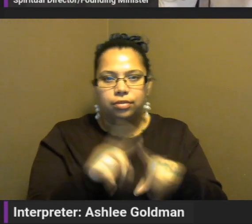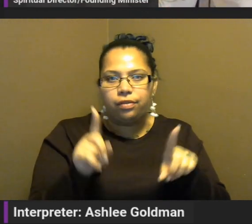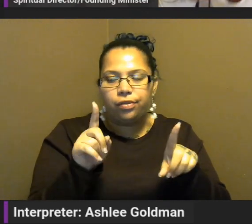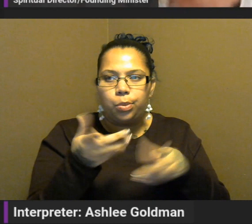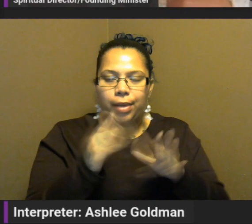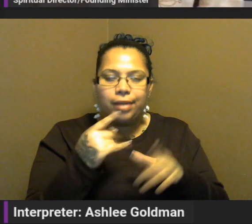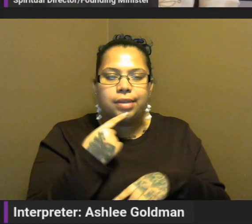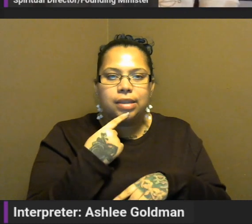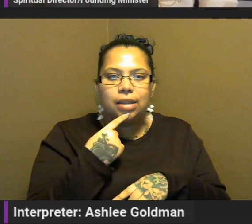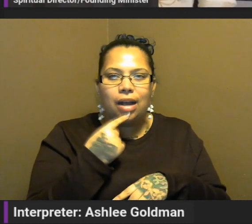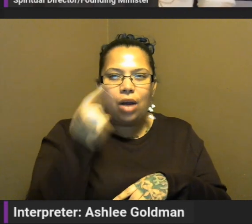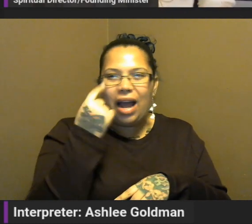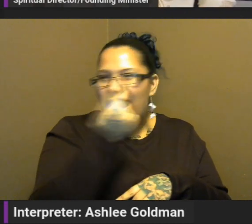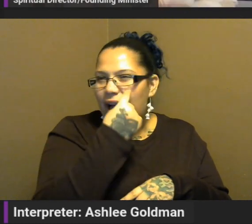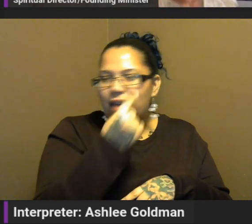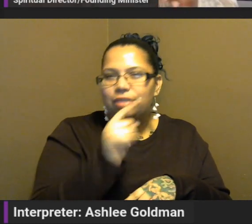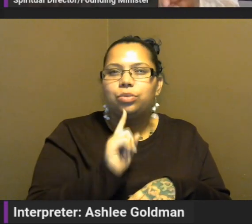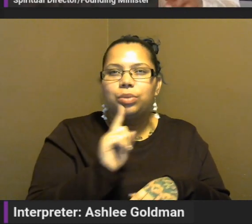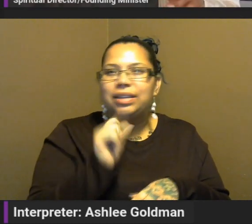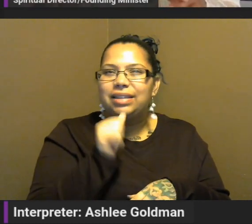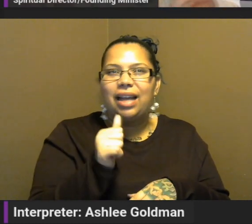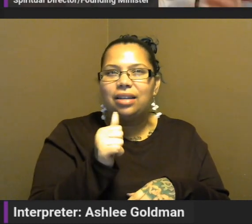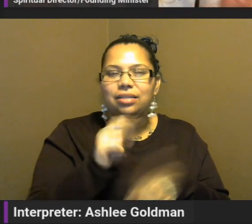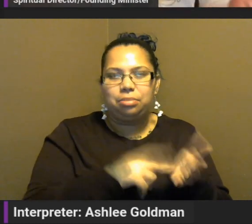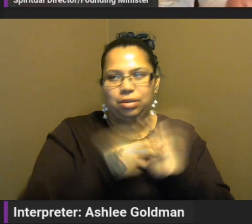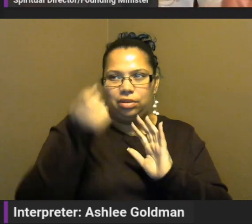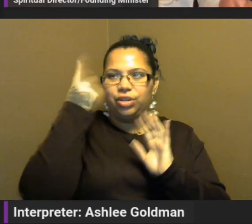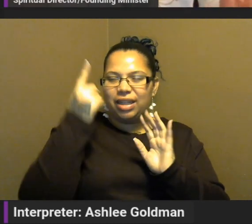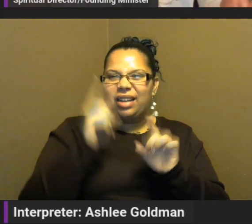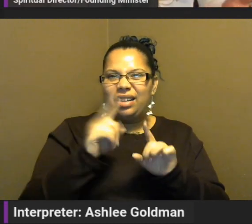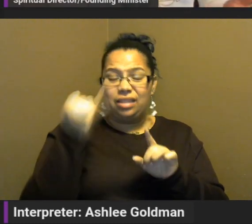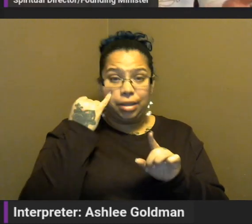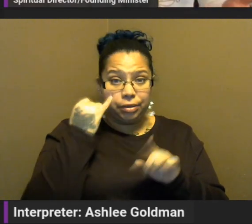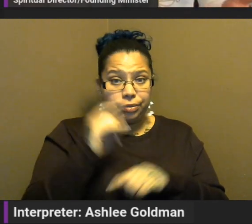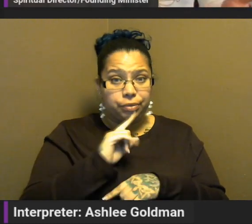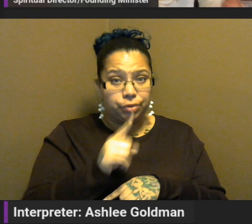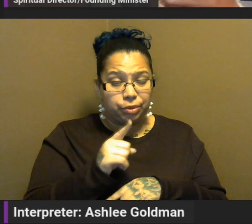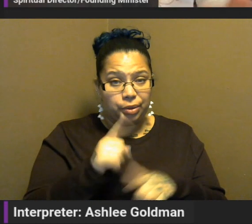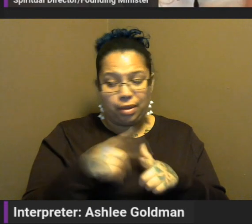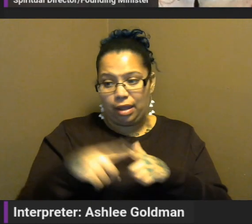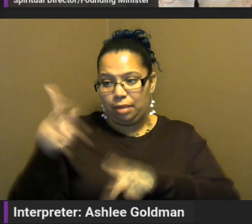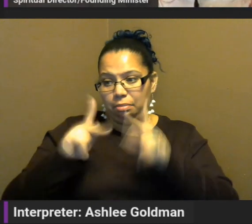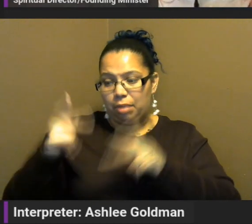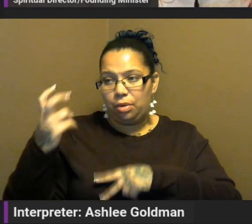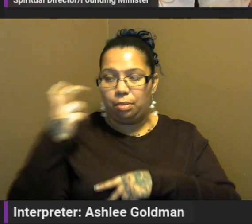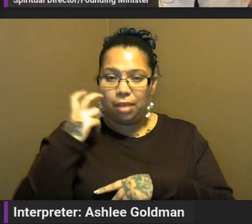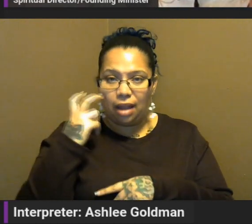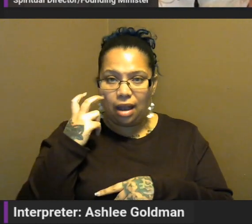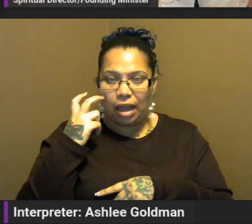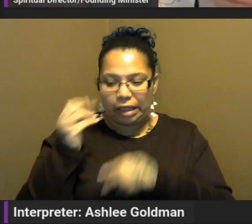nothing to do with our understanding. Because if that was the case, then those who are blind, they would be